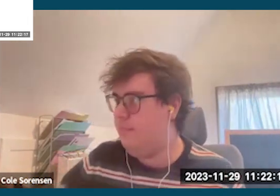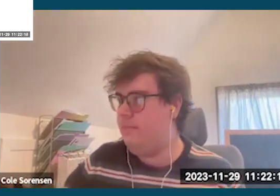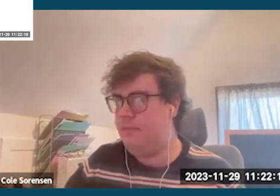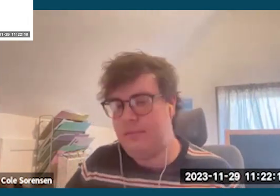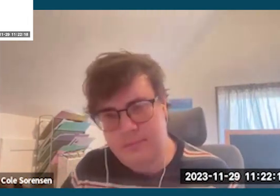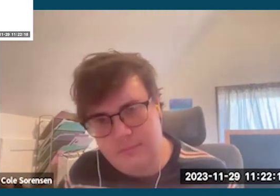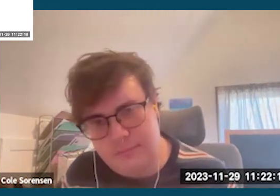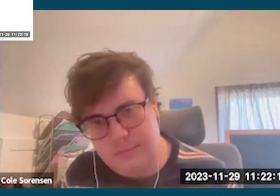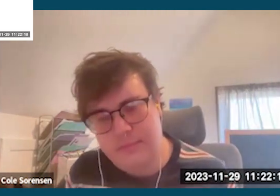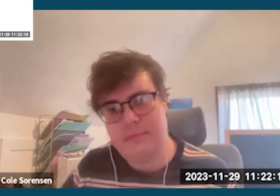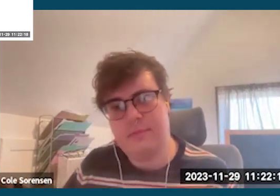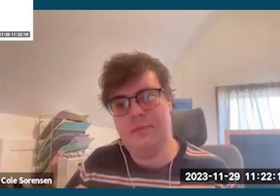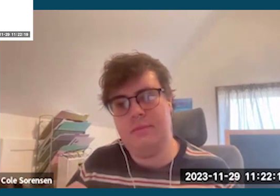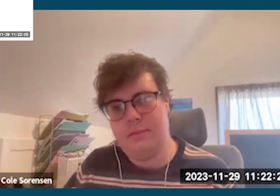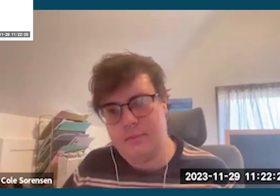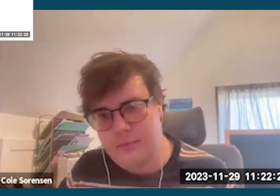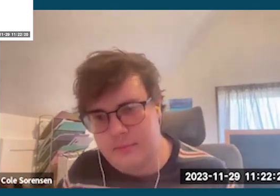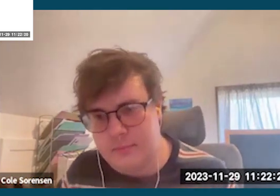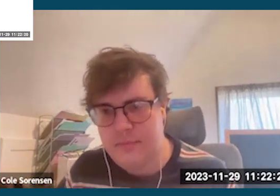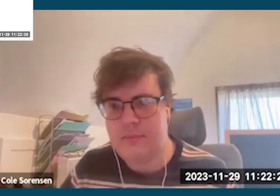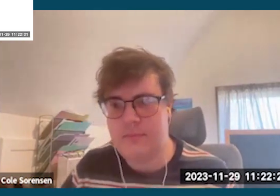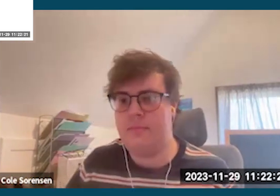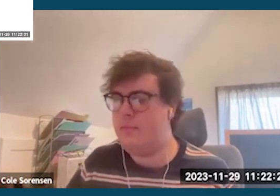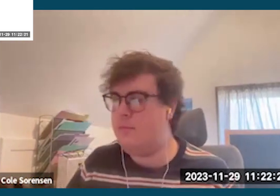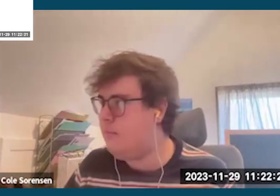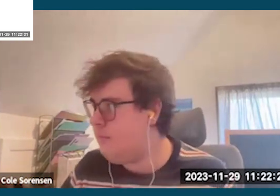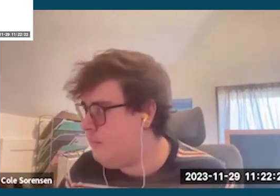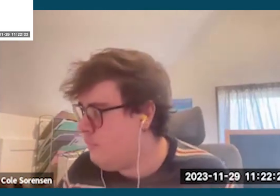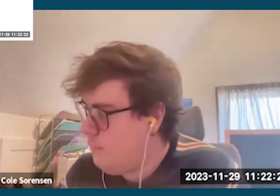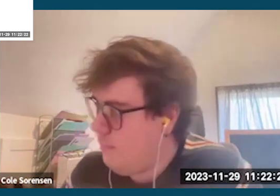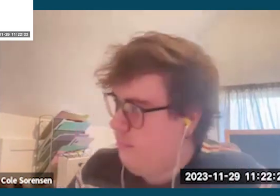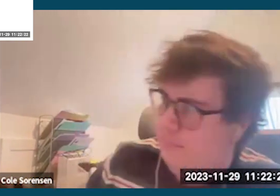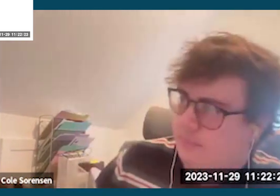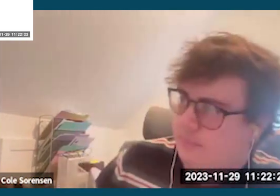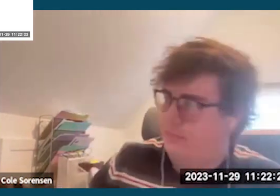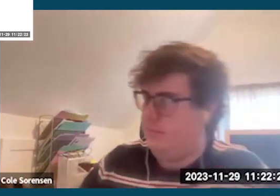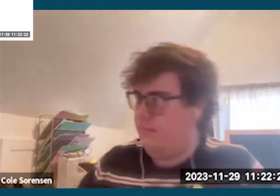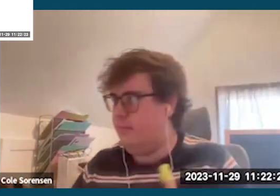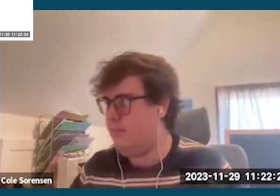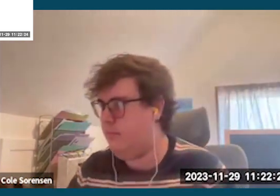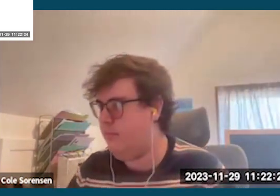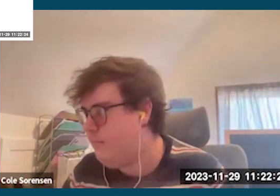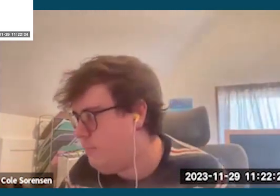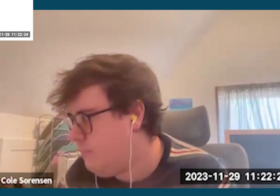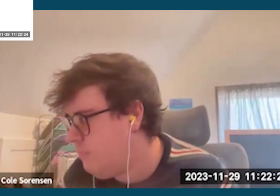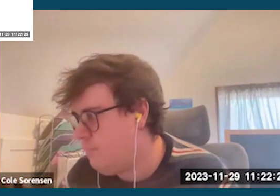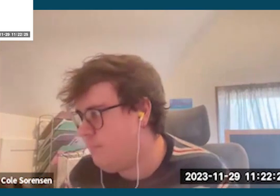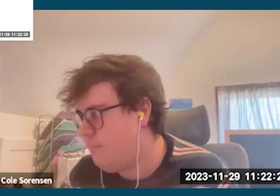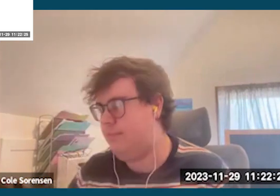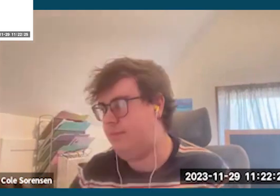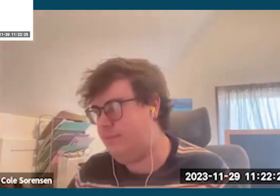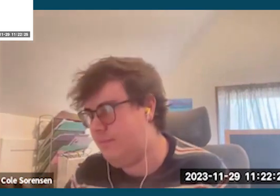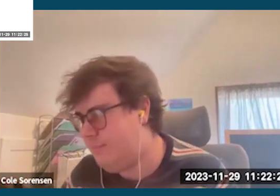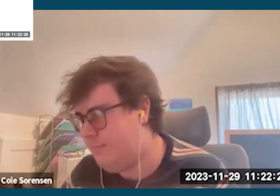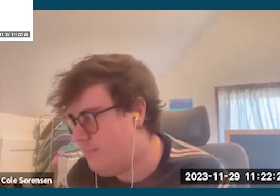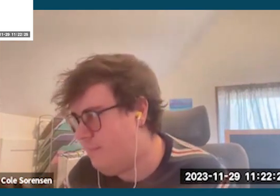in fact have an intellectual disability either. When I interview support workers to come work with me, one small